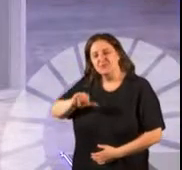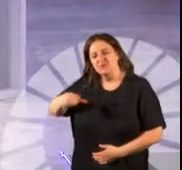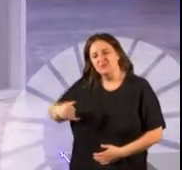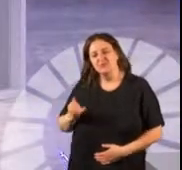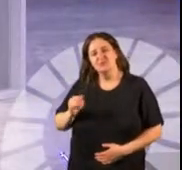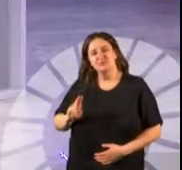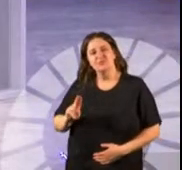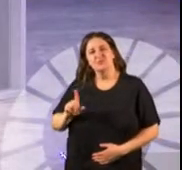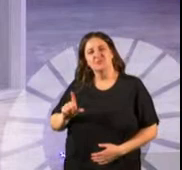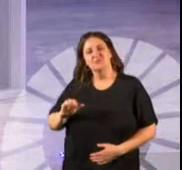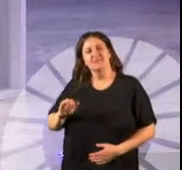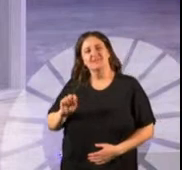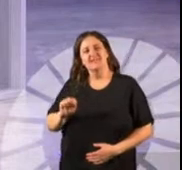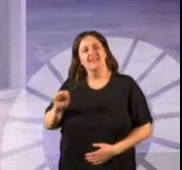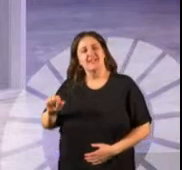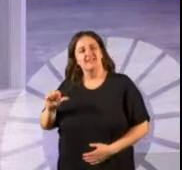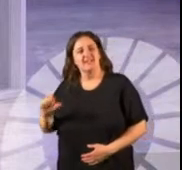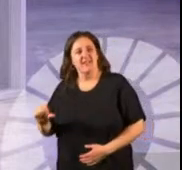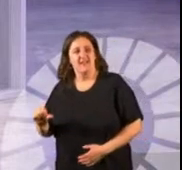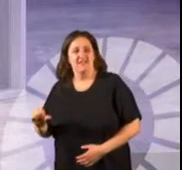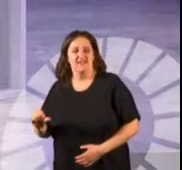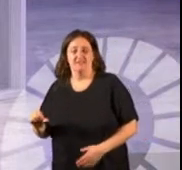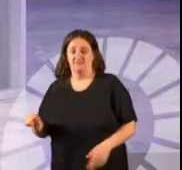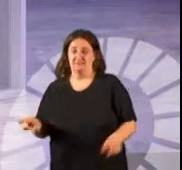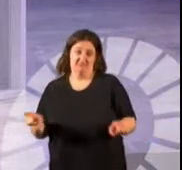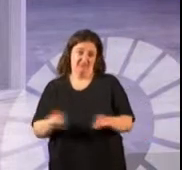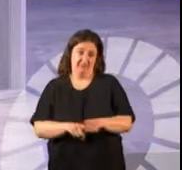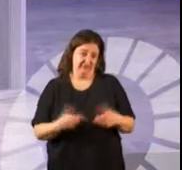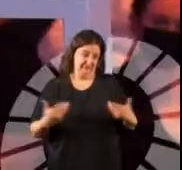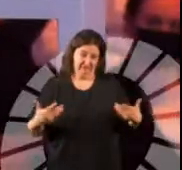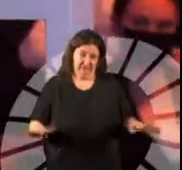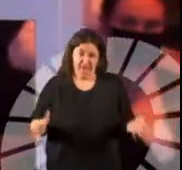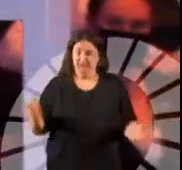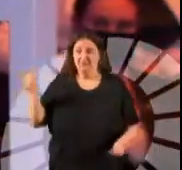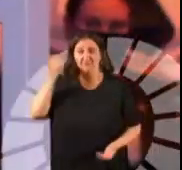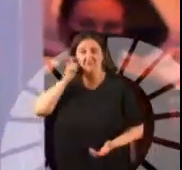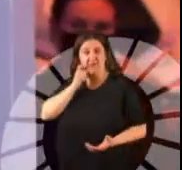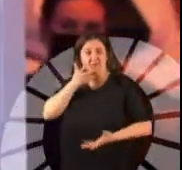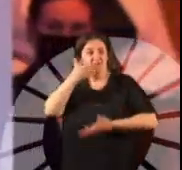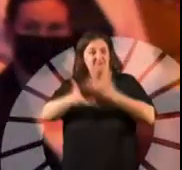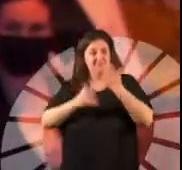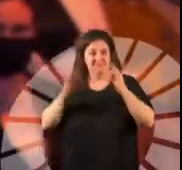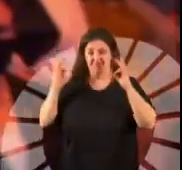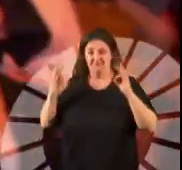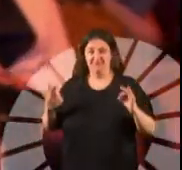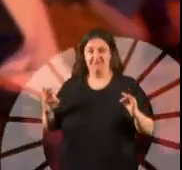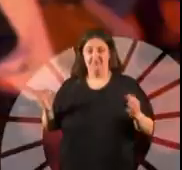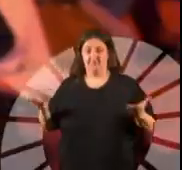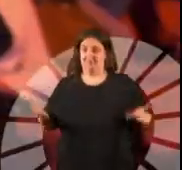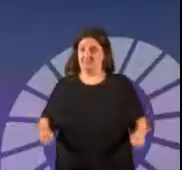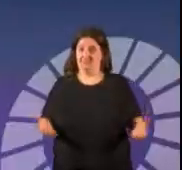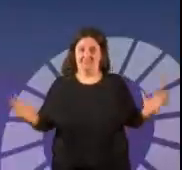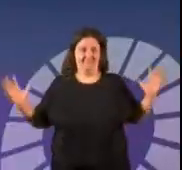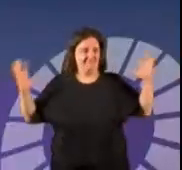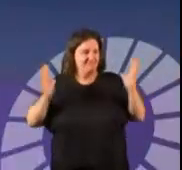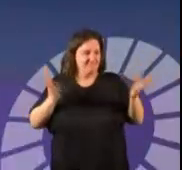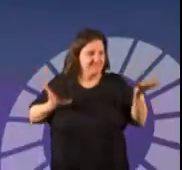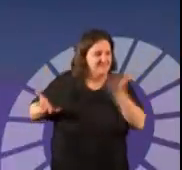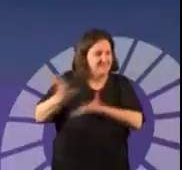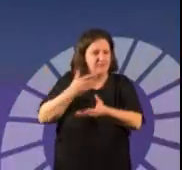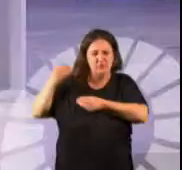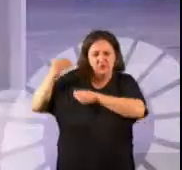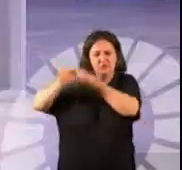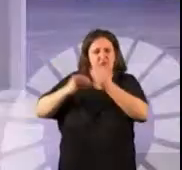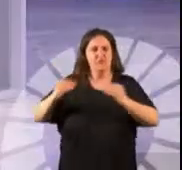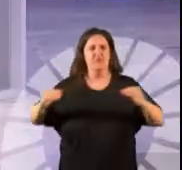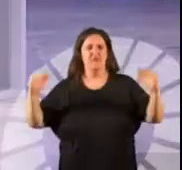generation equality, but also generational equality. And 26 years